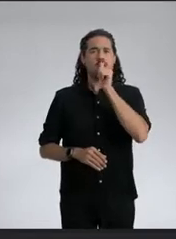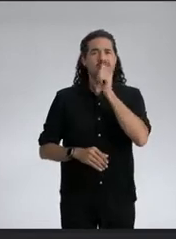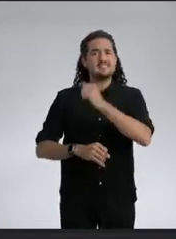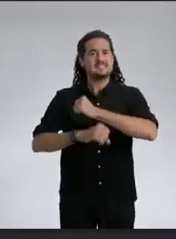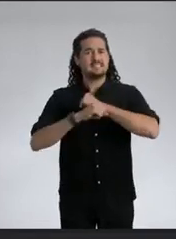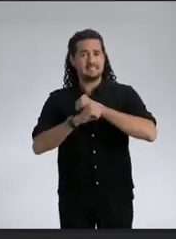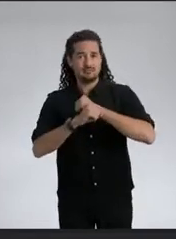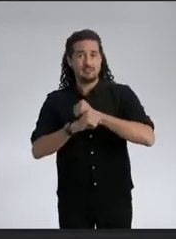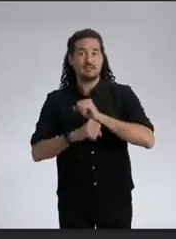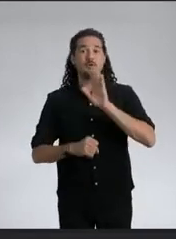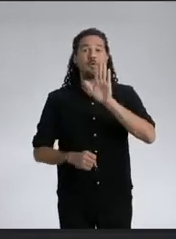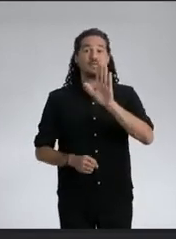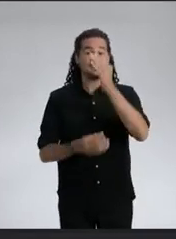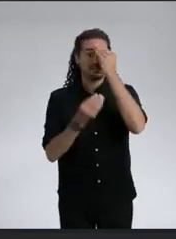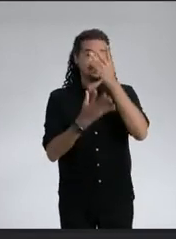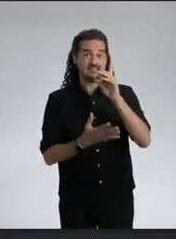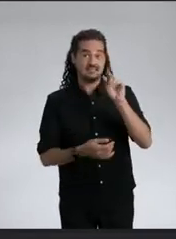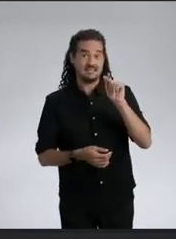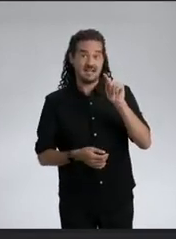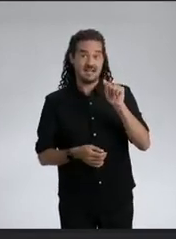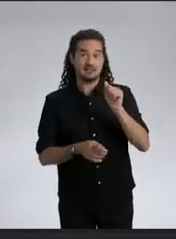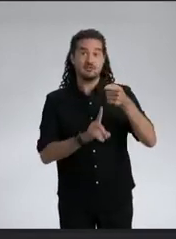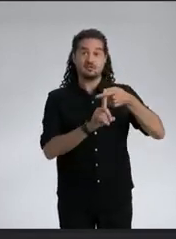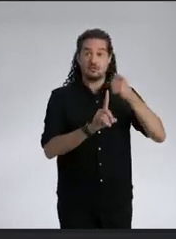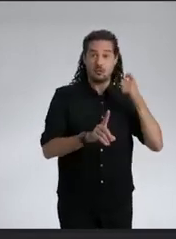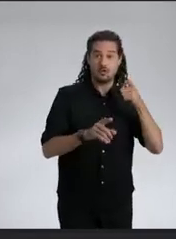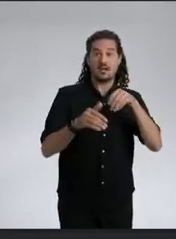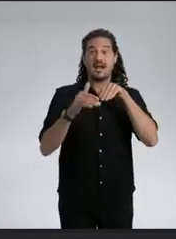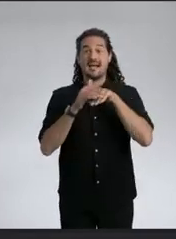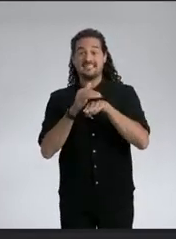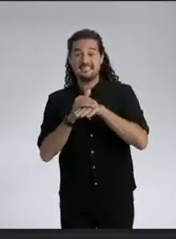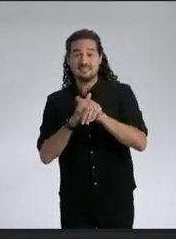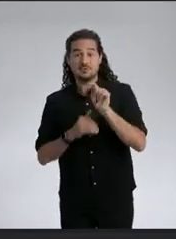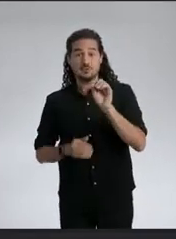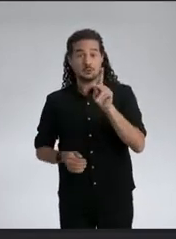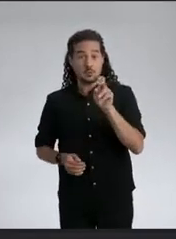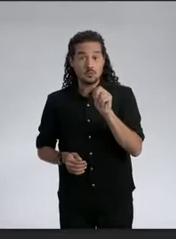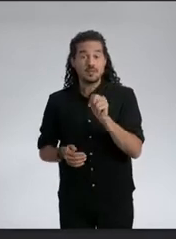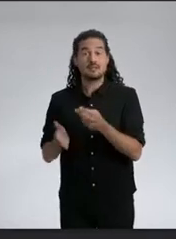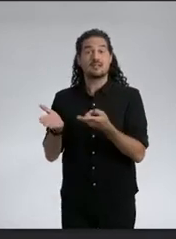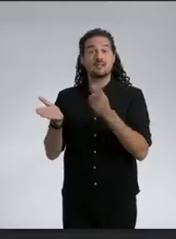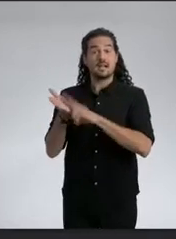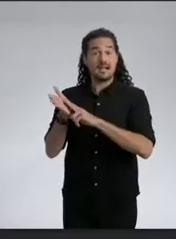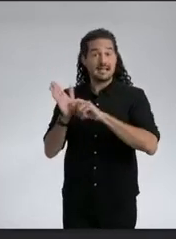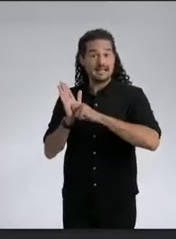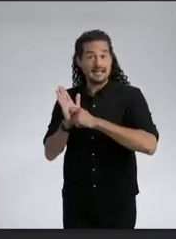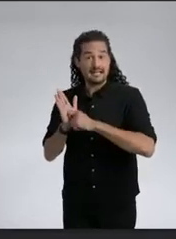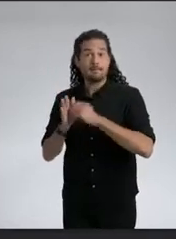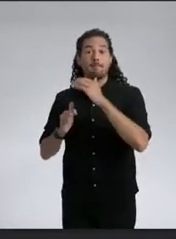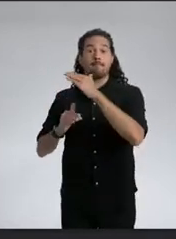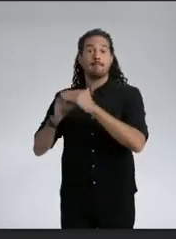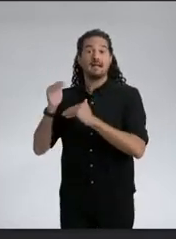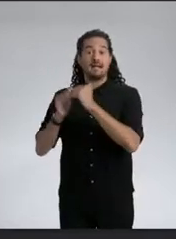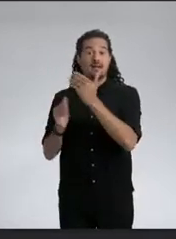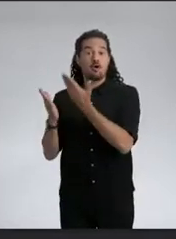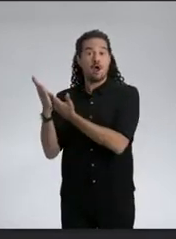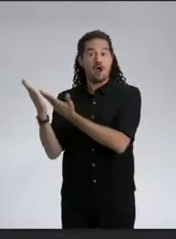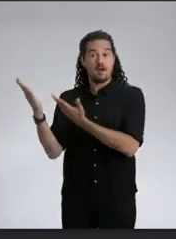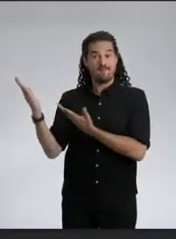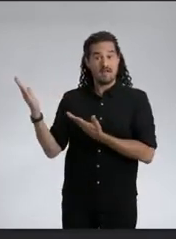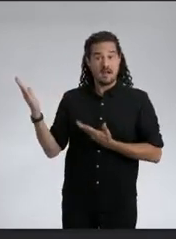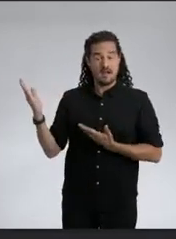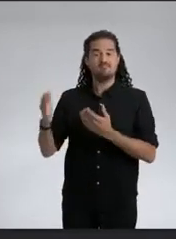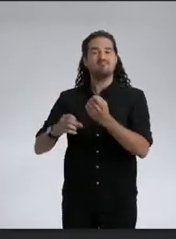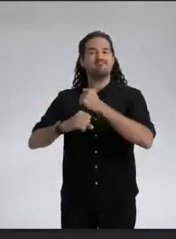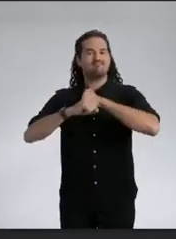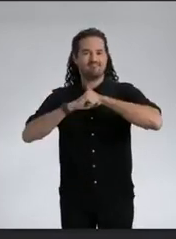including your source, access tokens, signing keys, and build artifacts, are handled securely, and we use the least amount of data possible to run